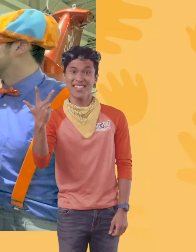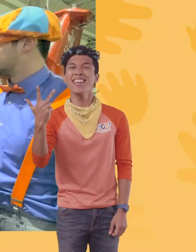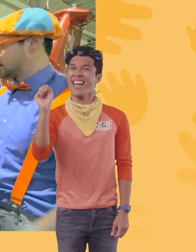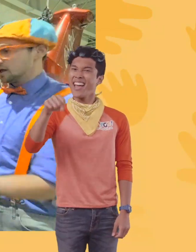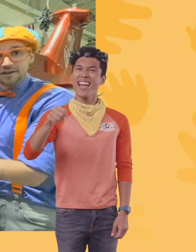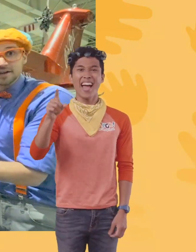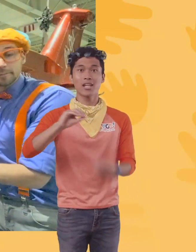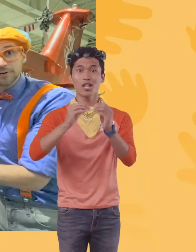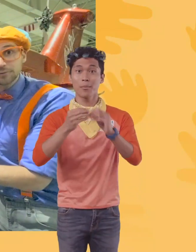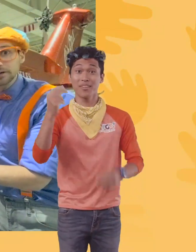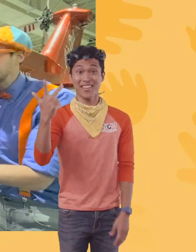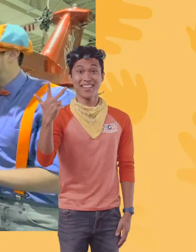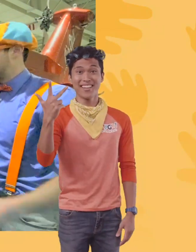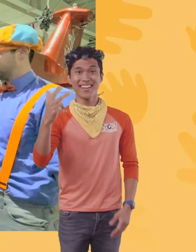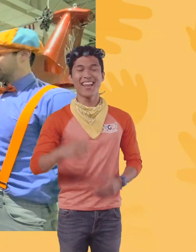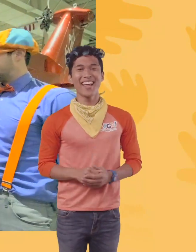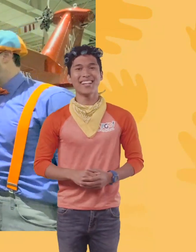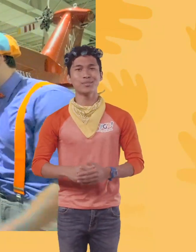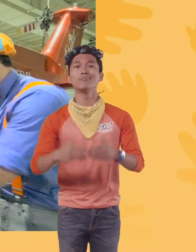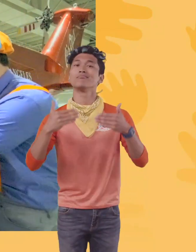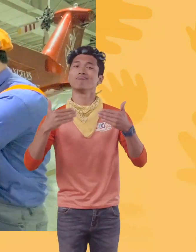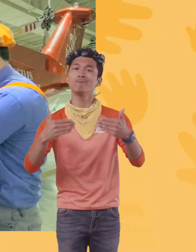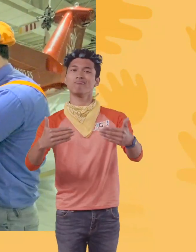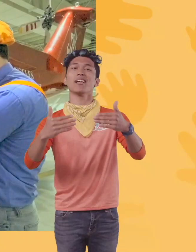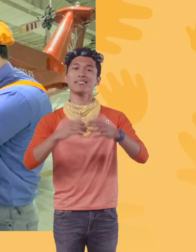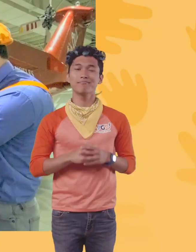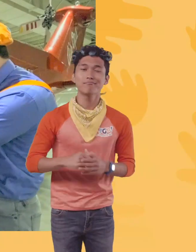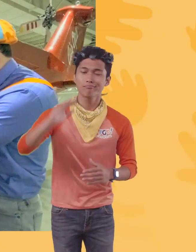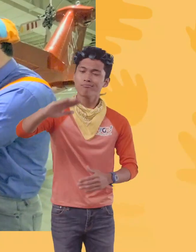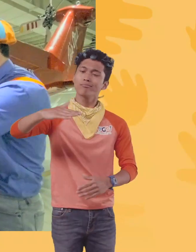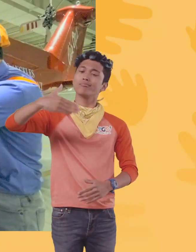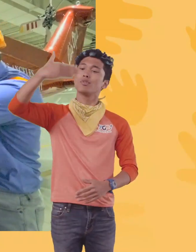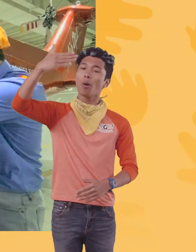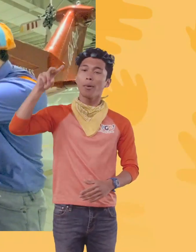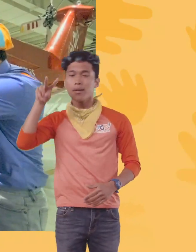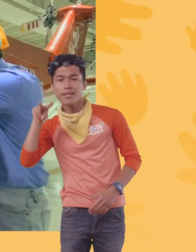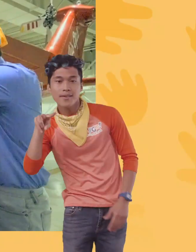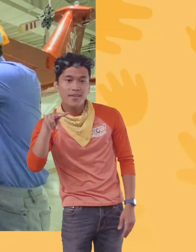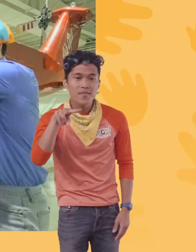1, 2, 3. The number 3. Wow. Oh, let's open this up.